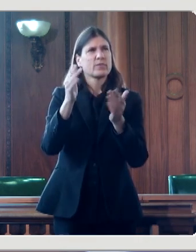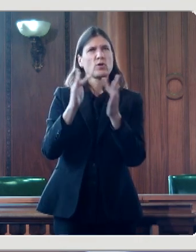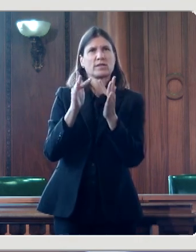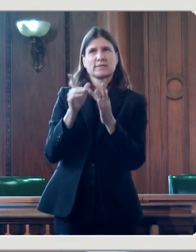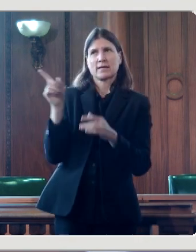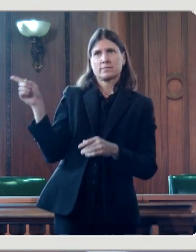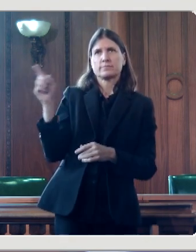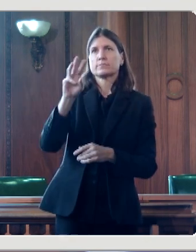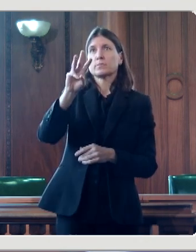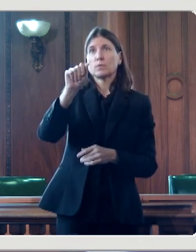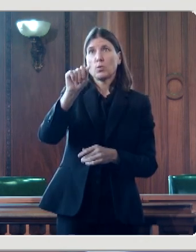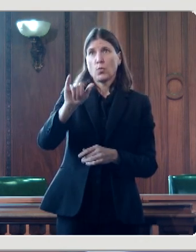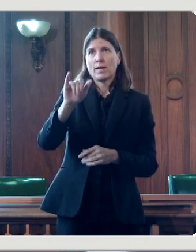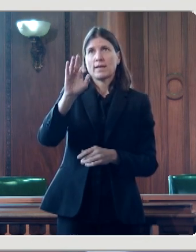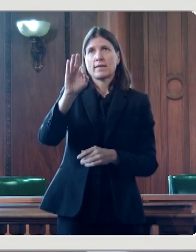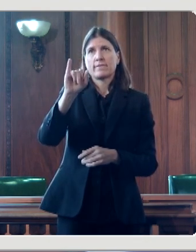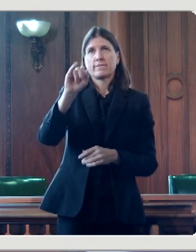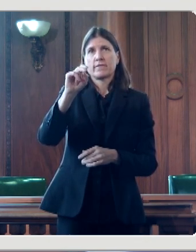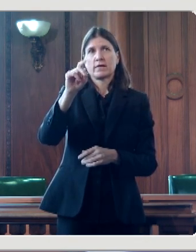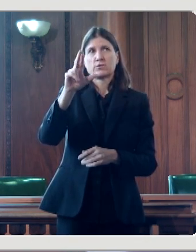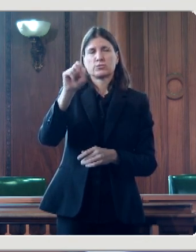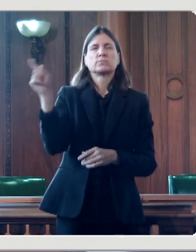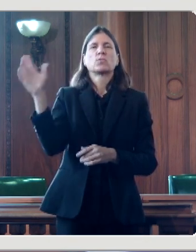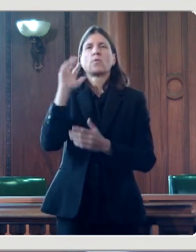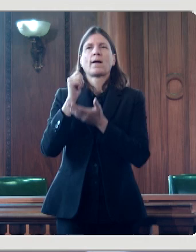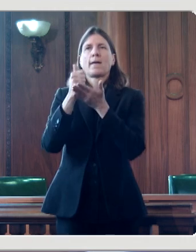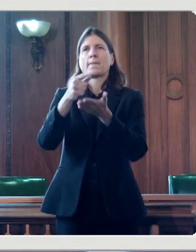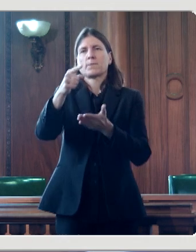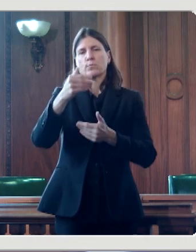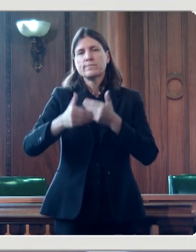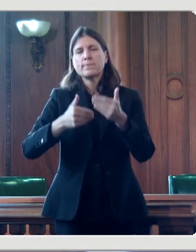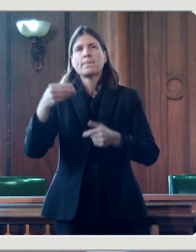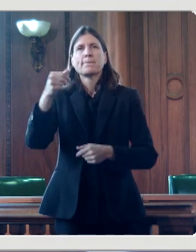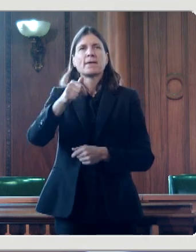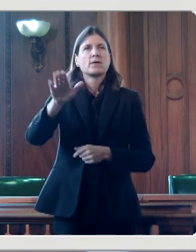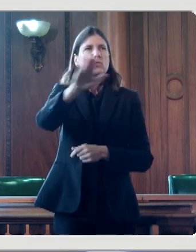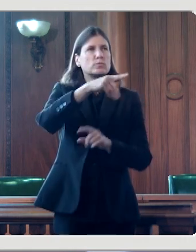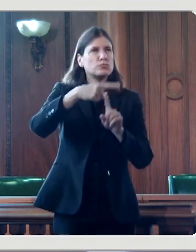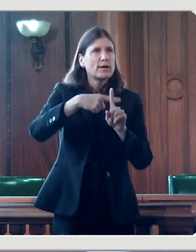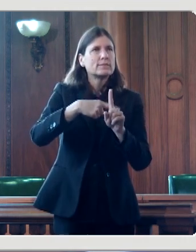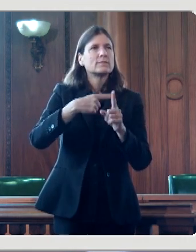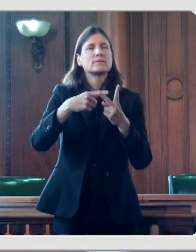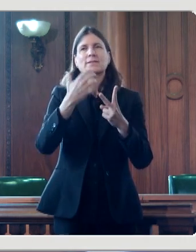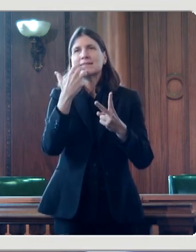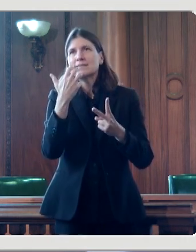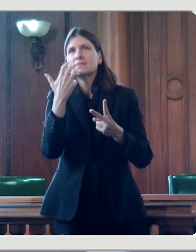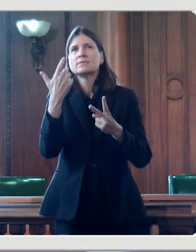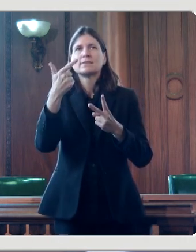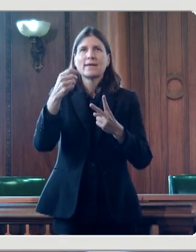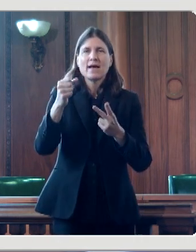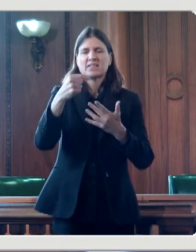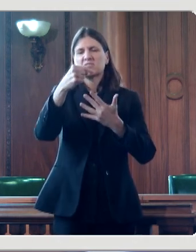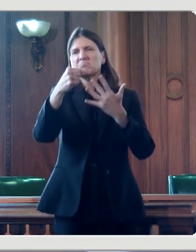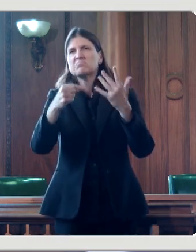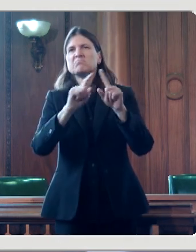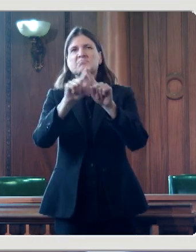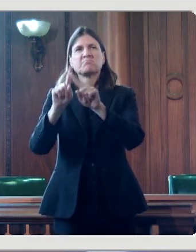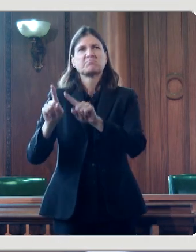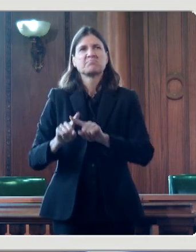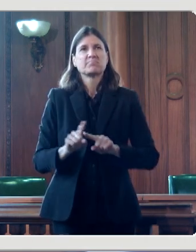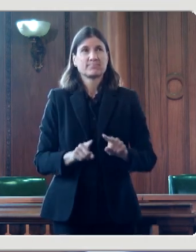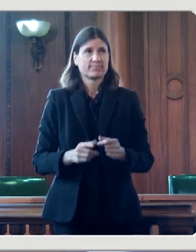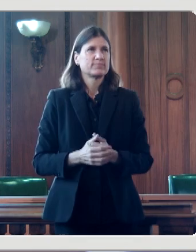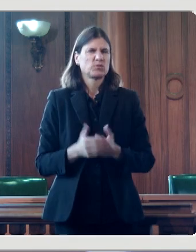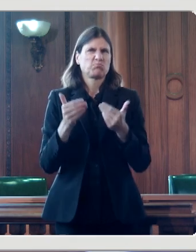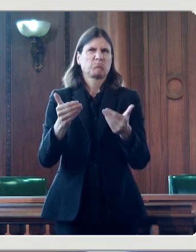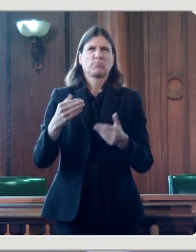out to continue to keep you stabilized in your home. With that, and again, I'm deeply appreciative that